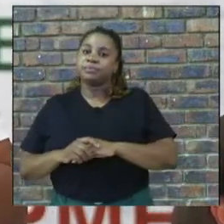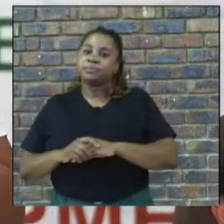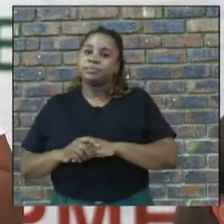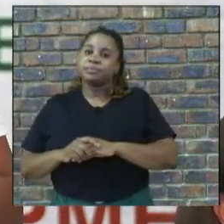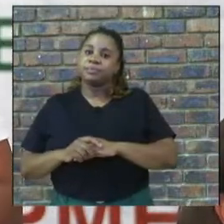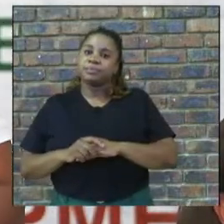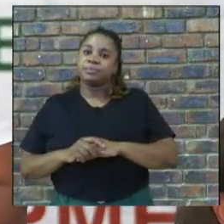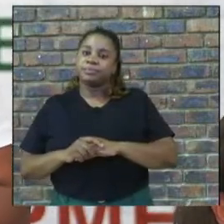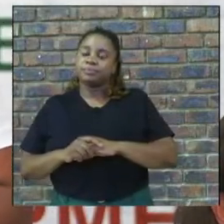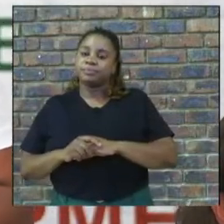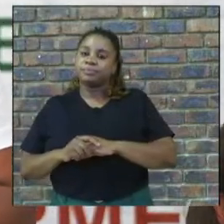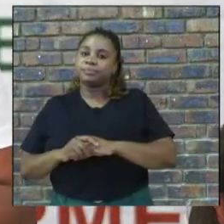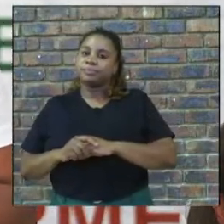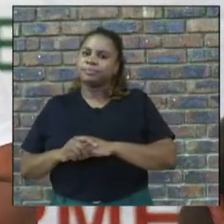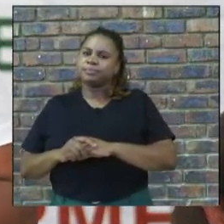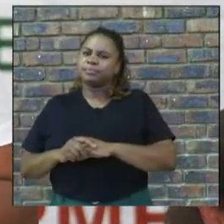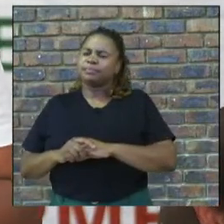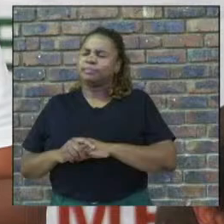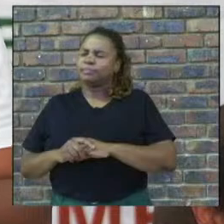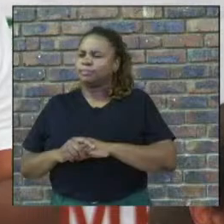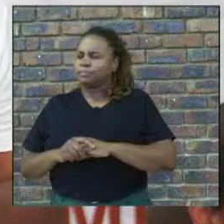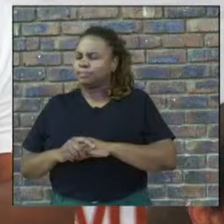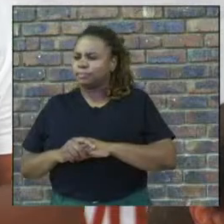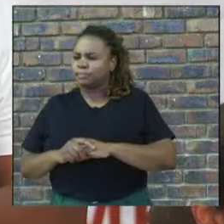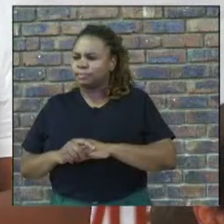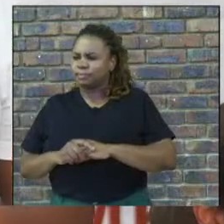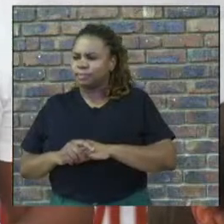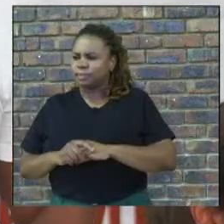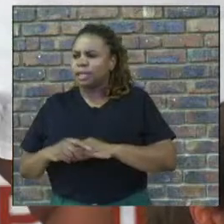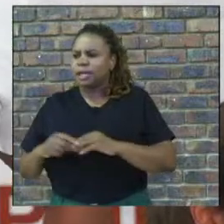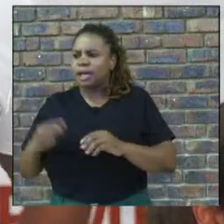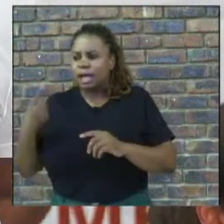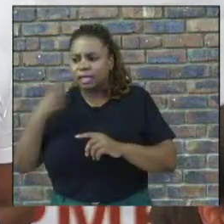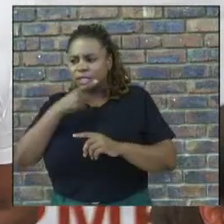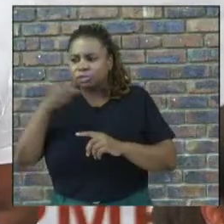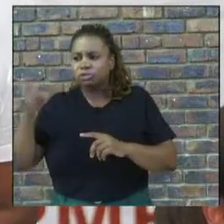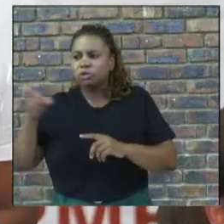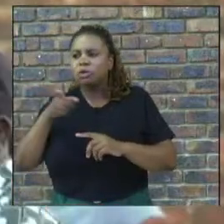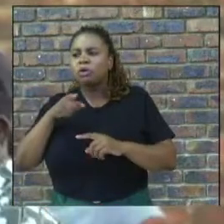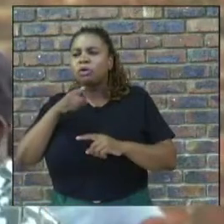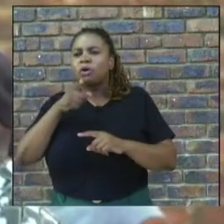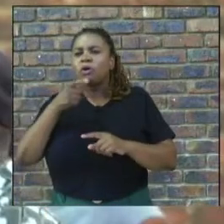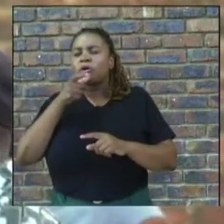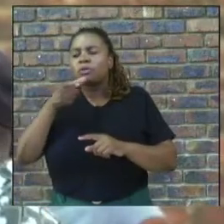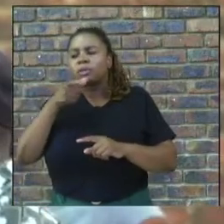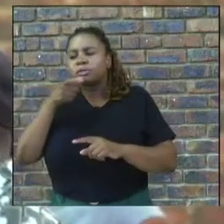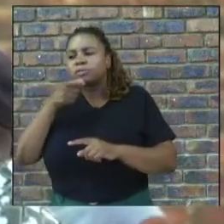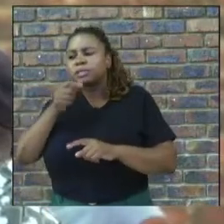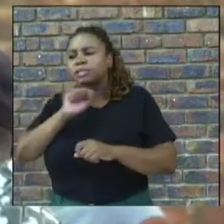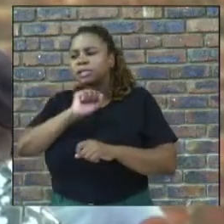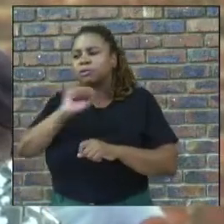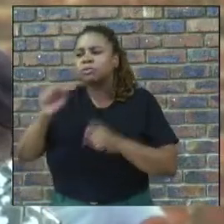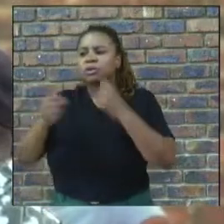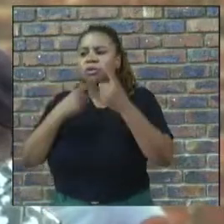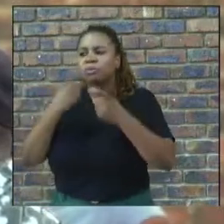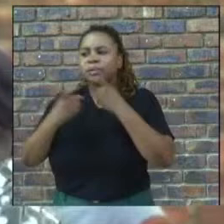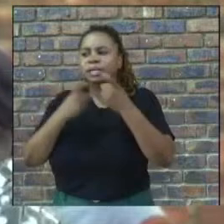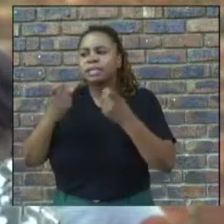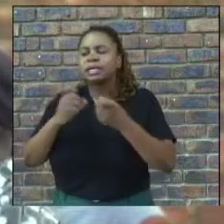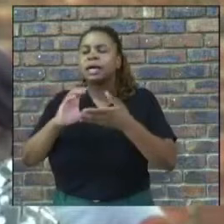you. I've realized that most of the comments from the floor give the complaints regarding